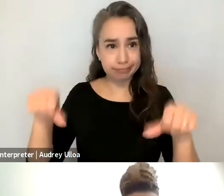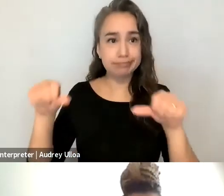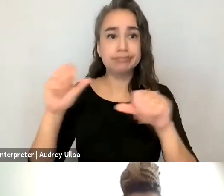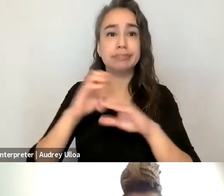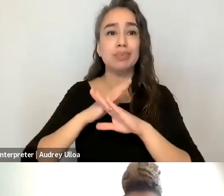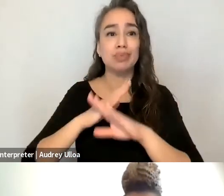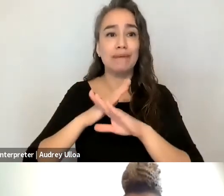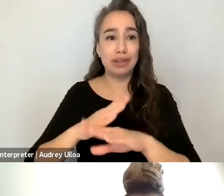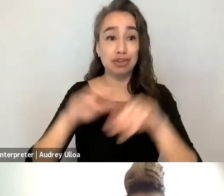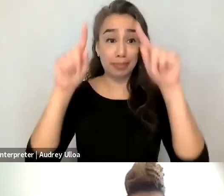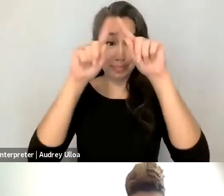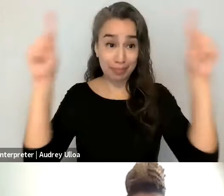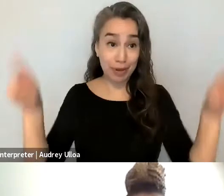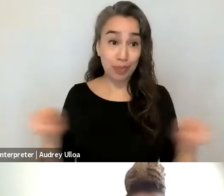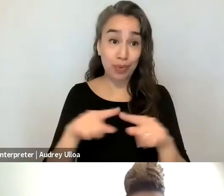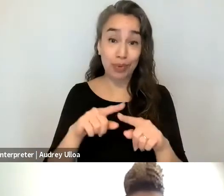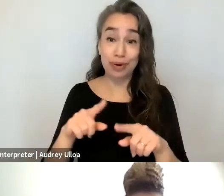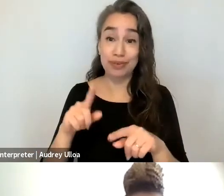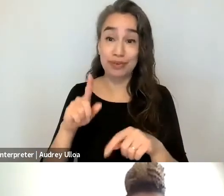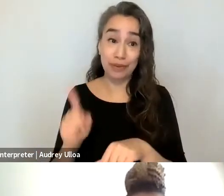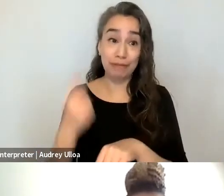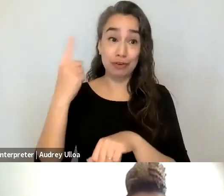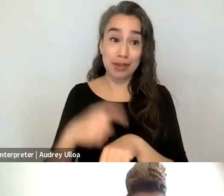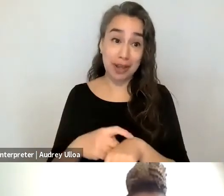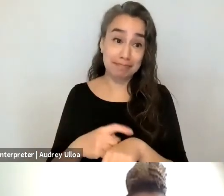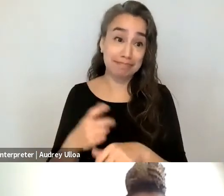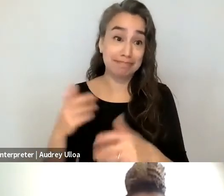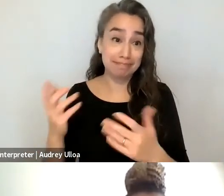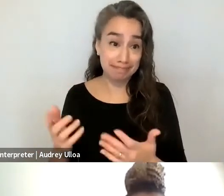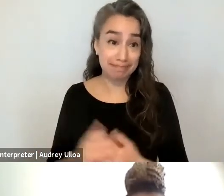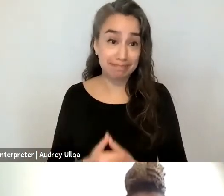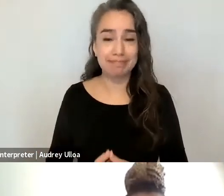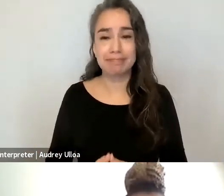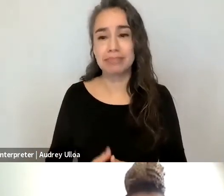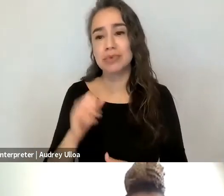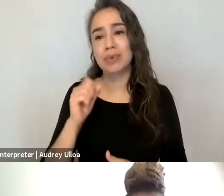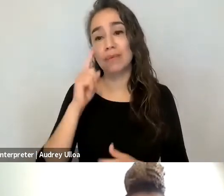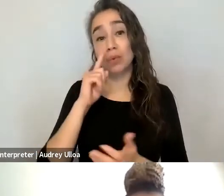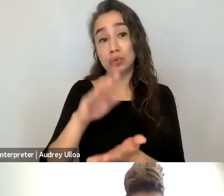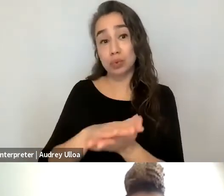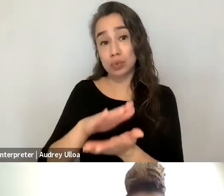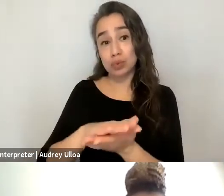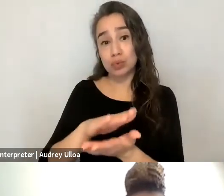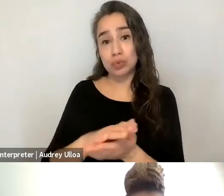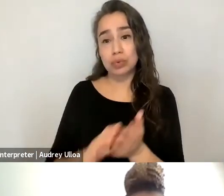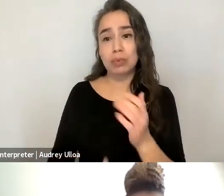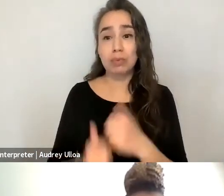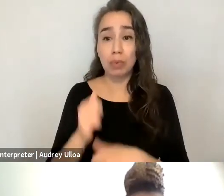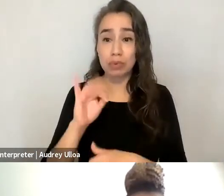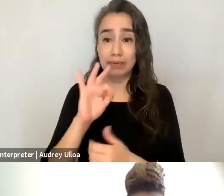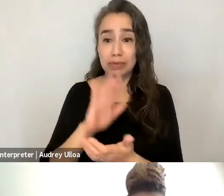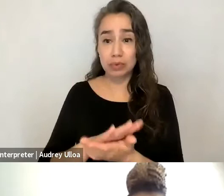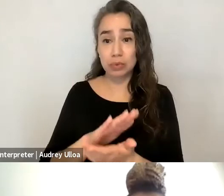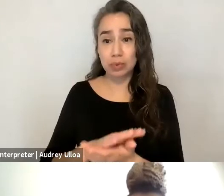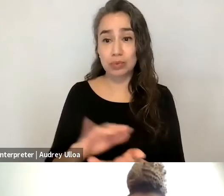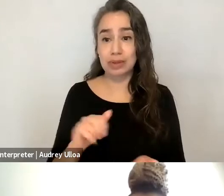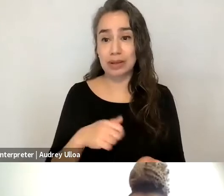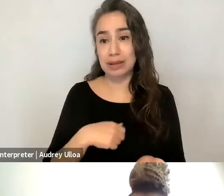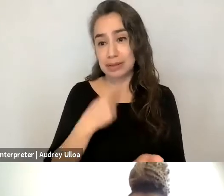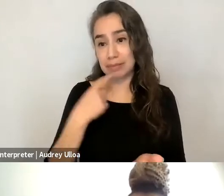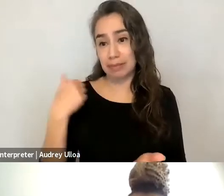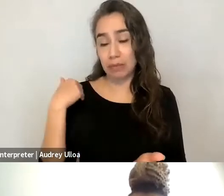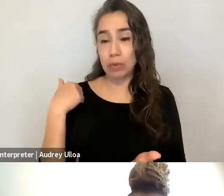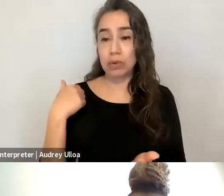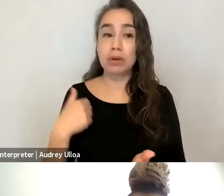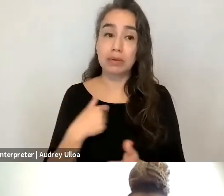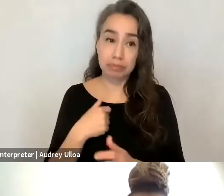the first time since the pandemic. So, and as far as the schools, most of the schools I still, like I said earlier, I went to,